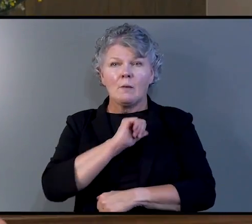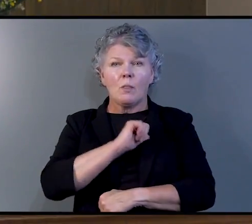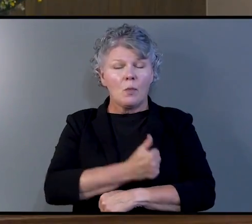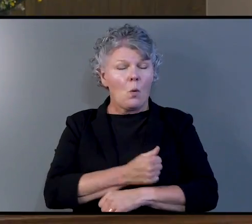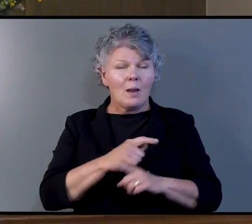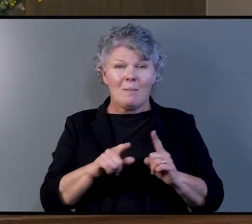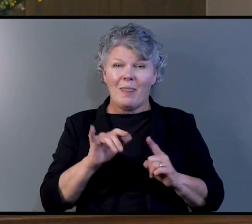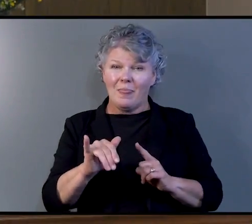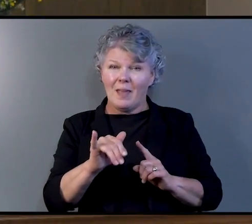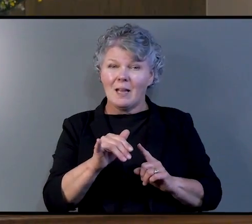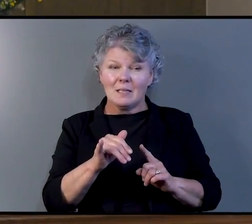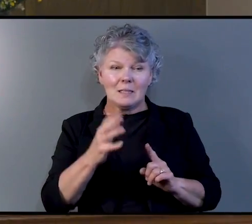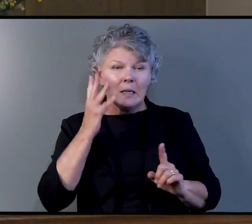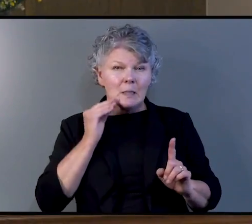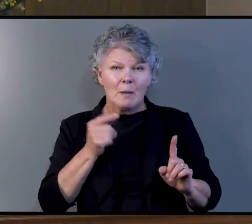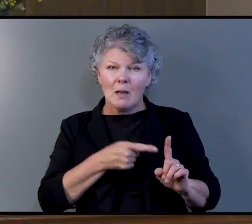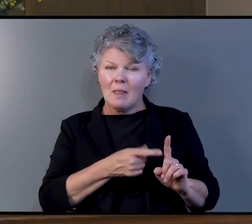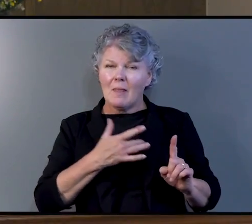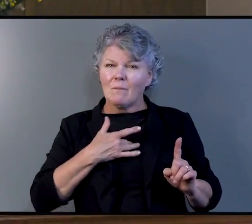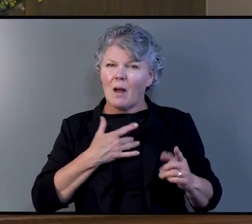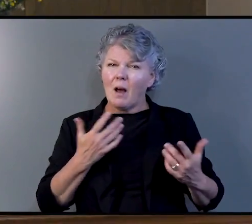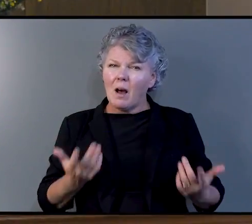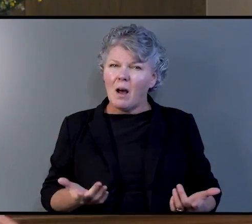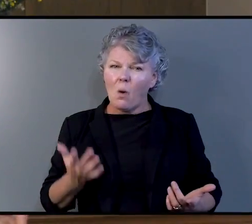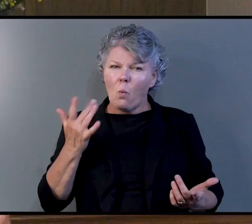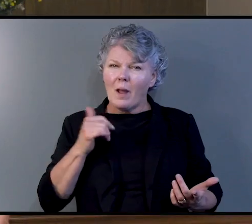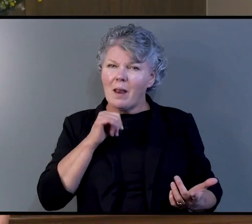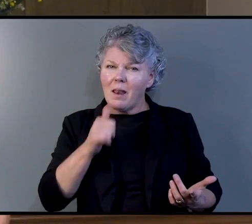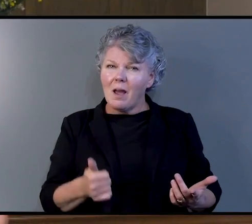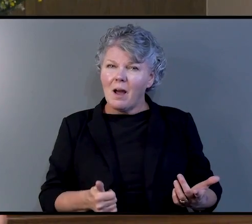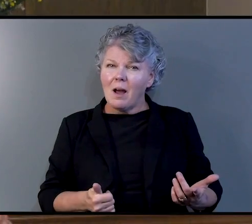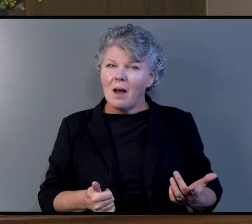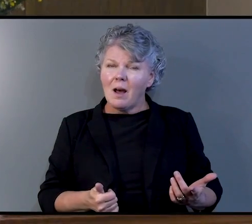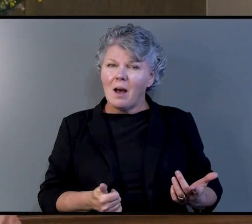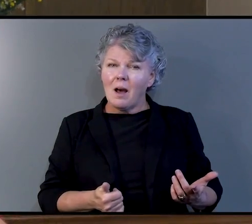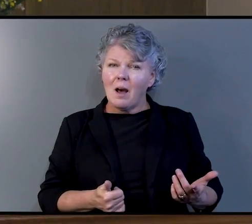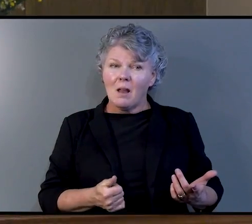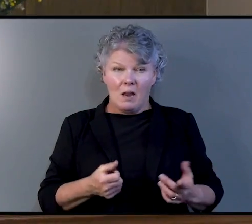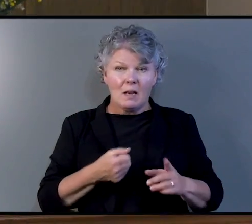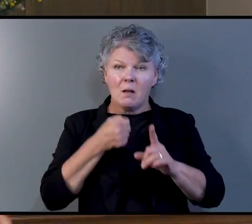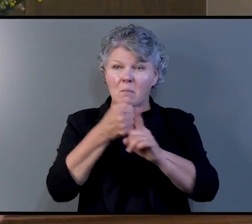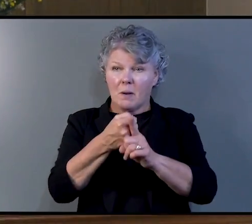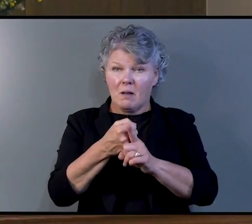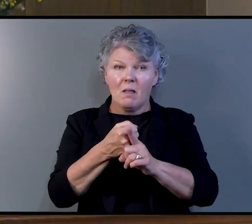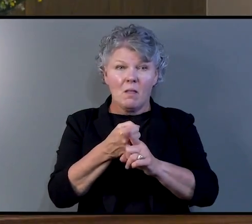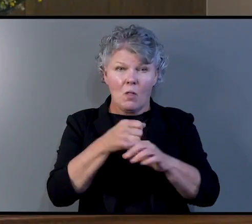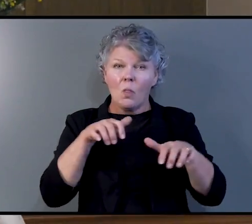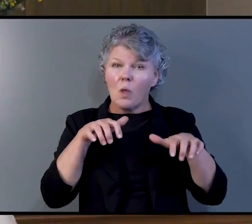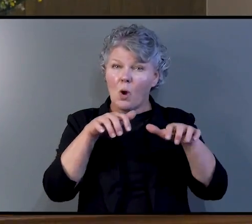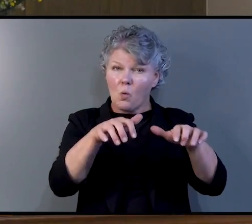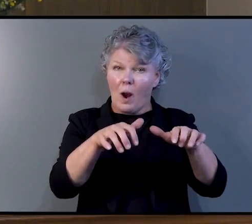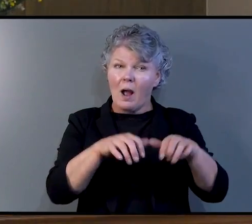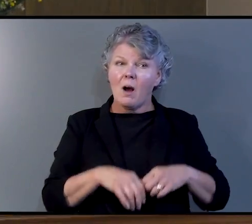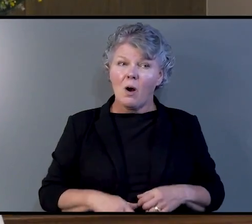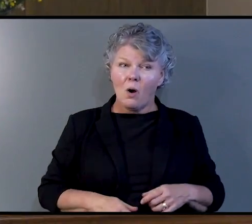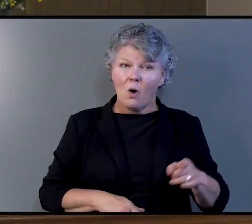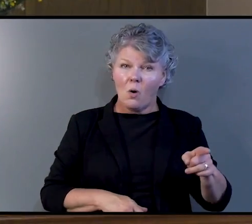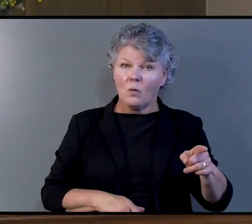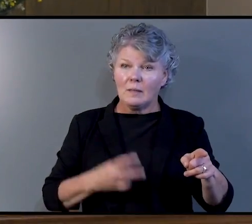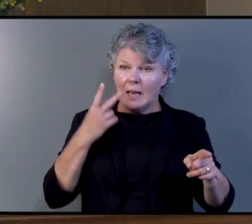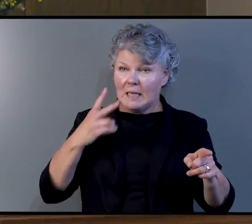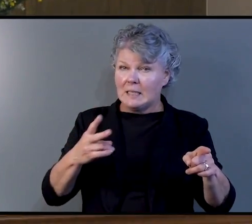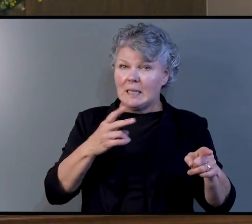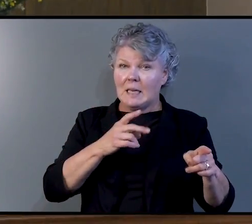this encounter leaves them wondering why they could not. This failure also affects the crowd. Now they see Christ's disciples are not